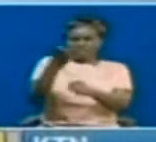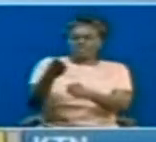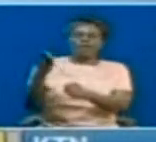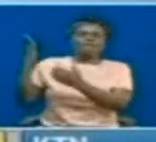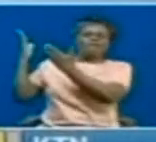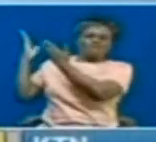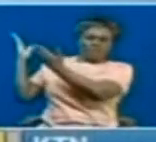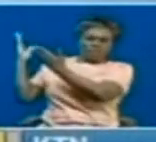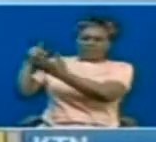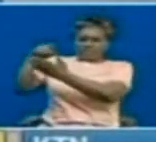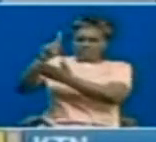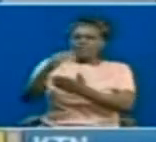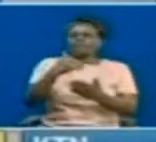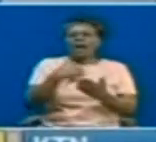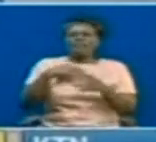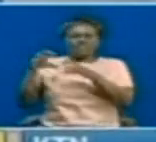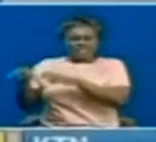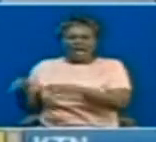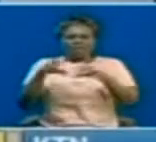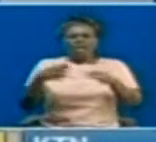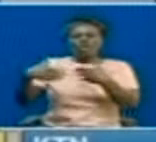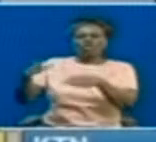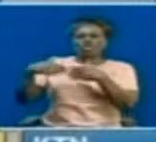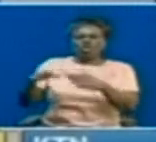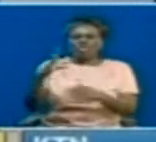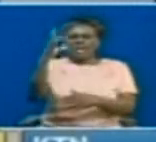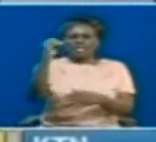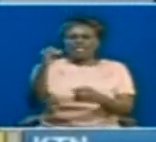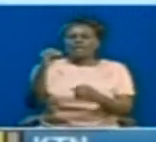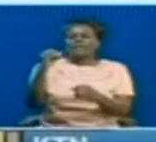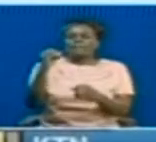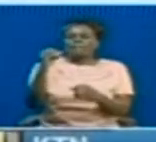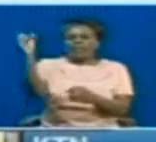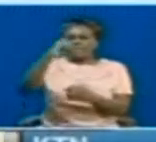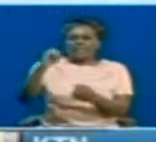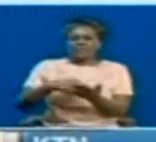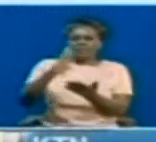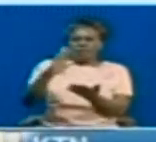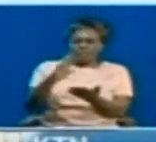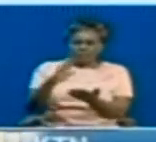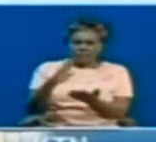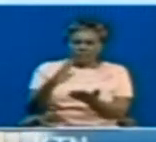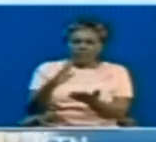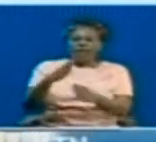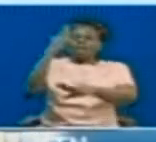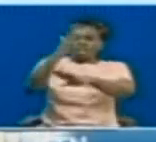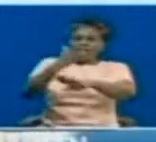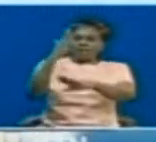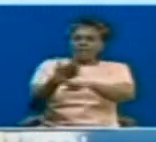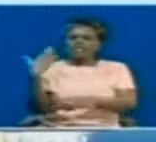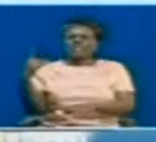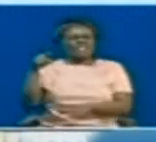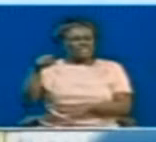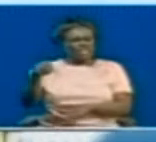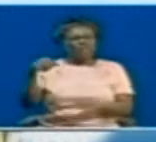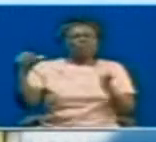Philips, which has been suffering an annual revenue loss of not less than 30%. The level of counterfeit in Kenya is one of